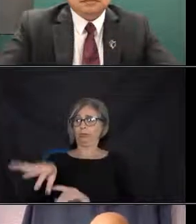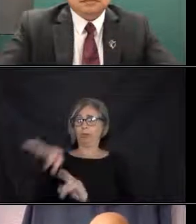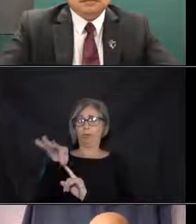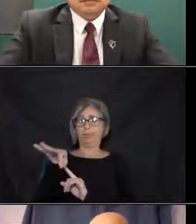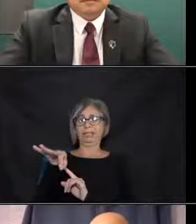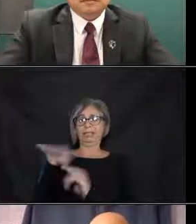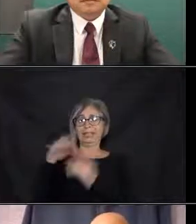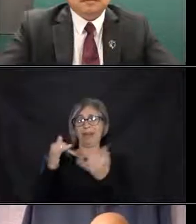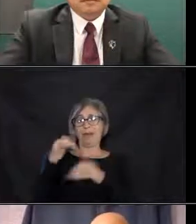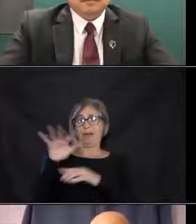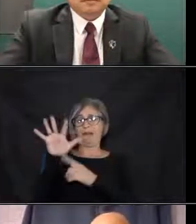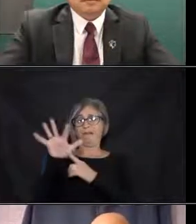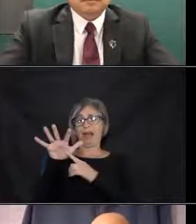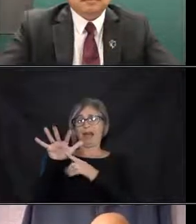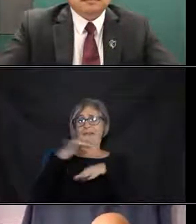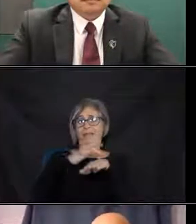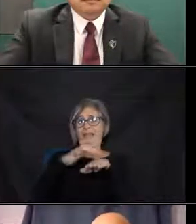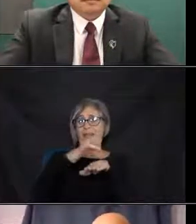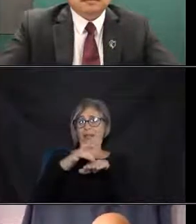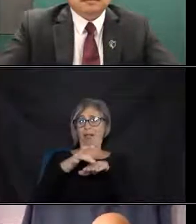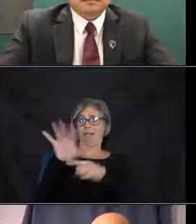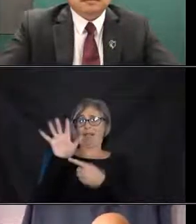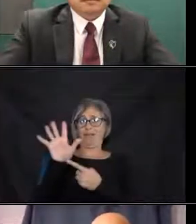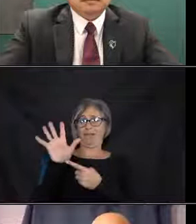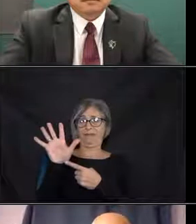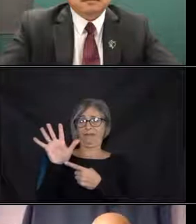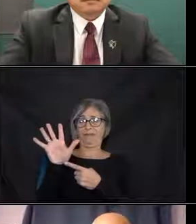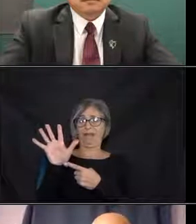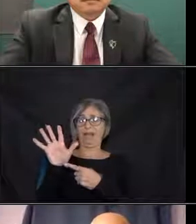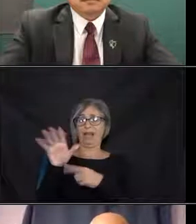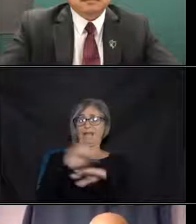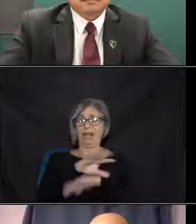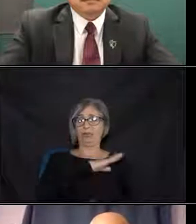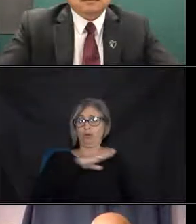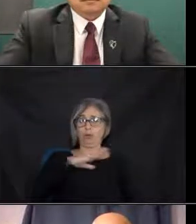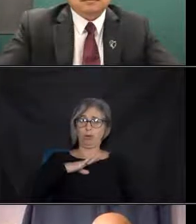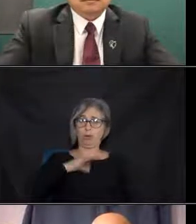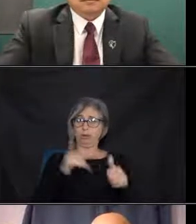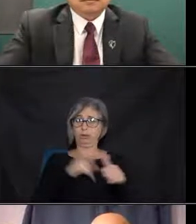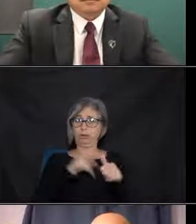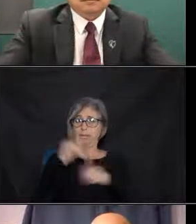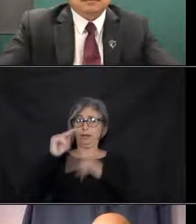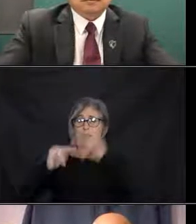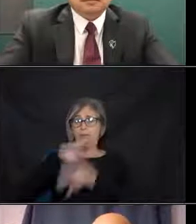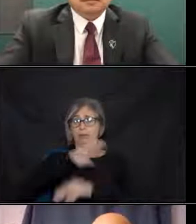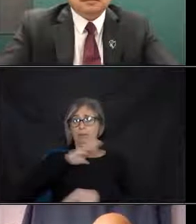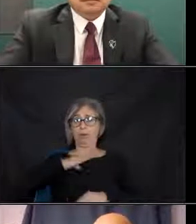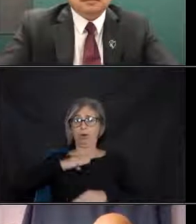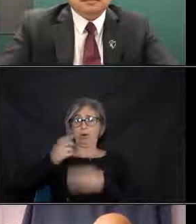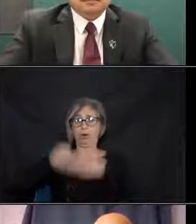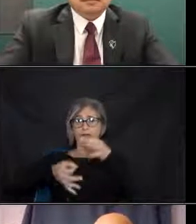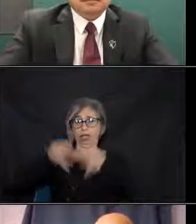only 5 spaces left on our advisory boards. We have the Building Board of Adjustments and Appeals. There's 2 regular and 1